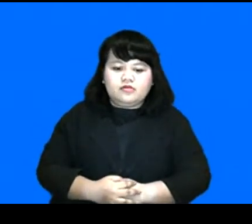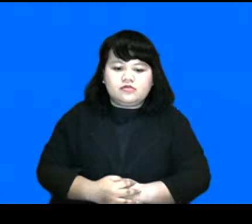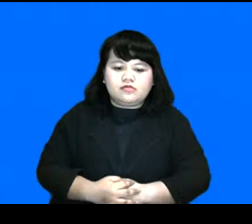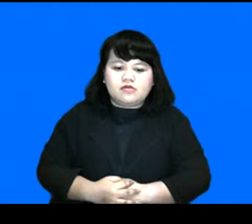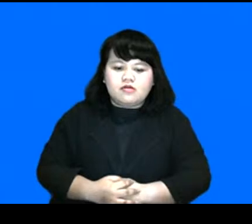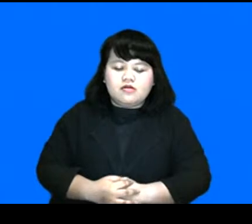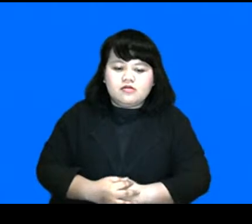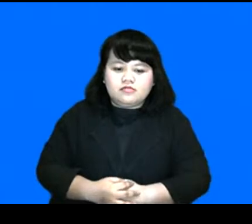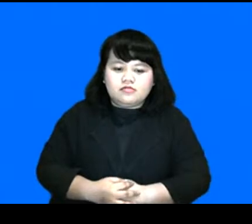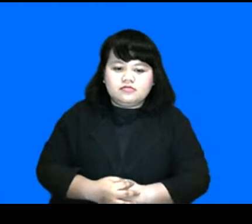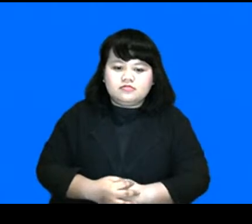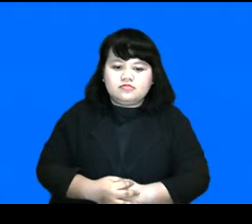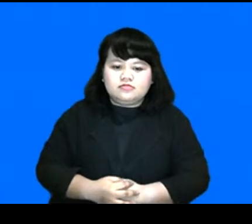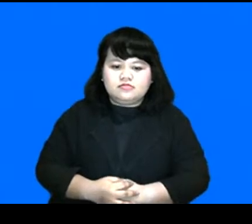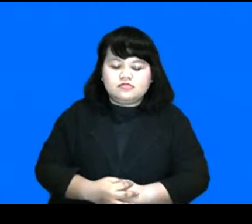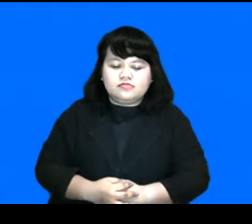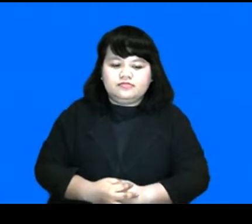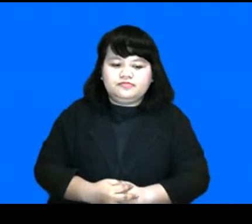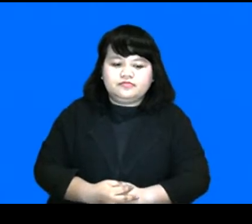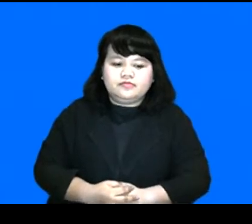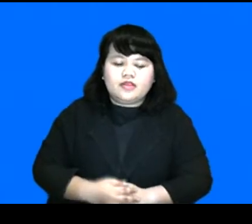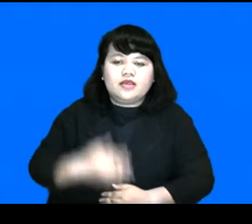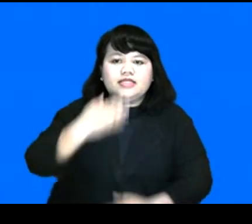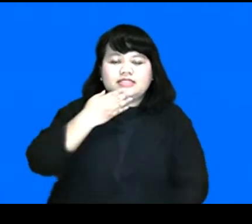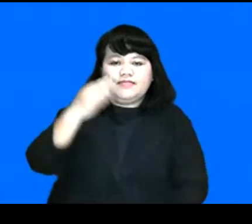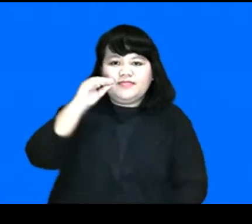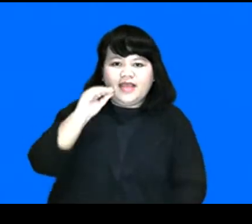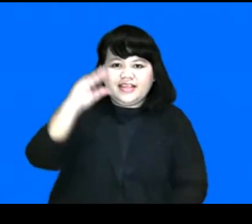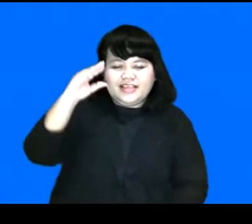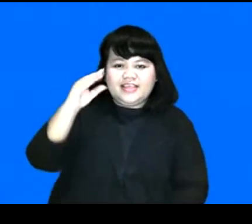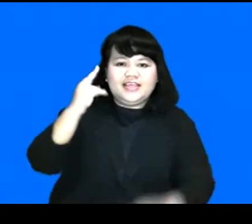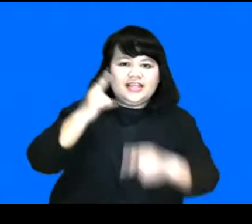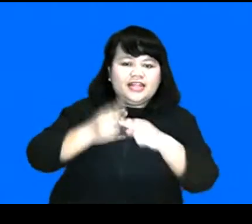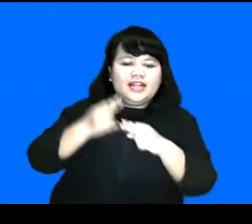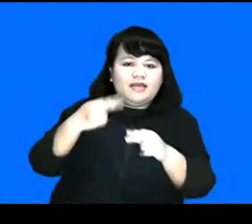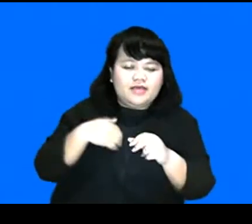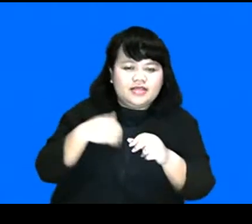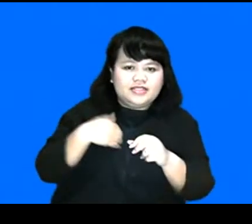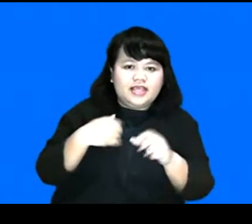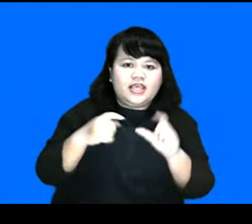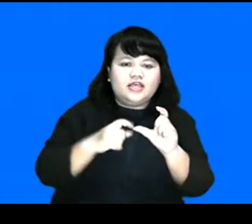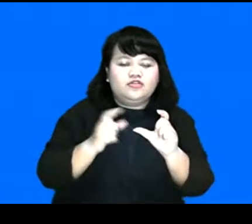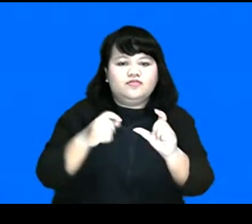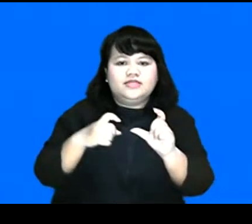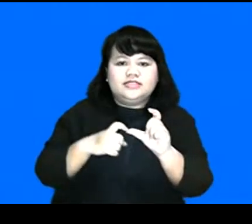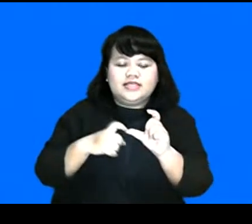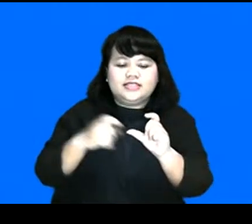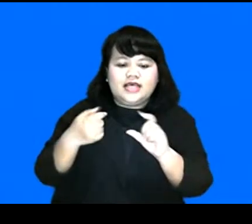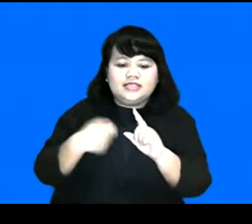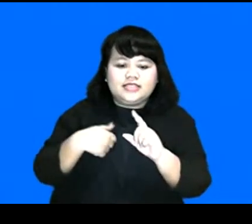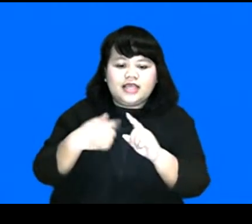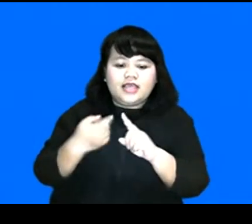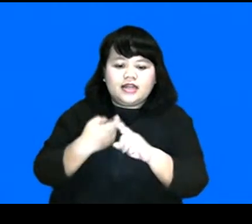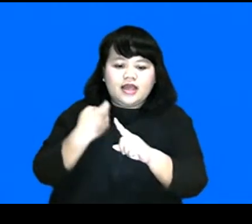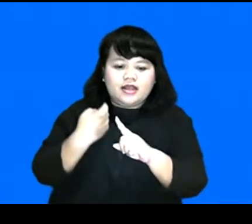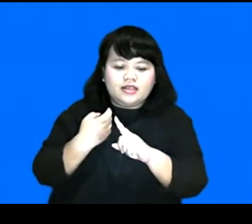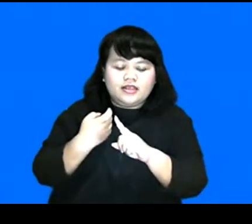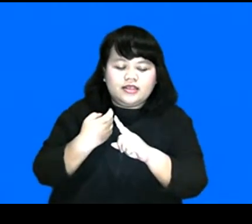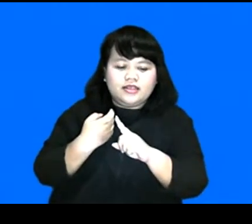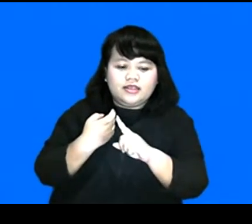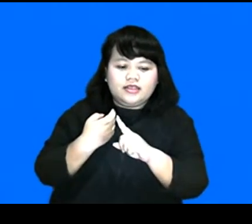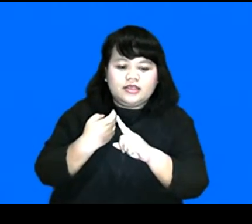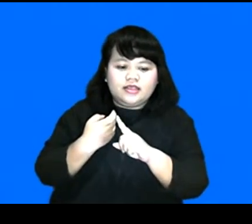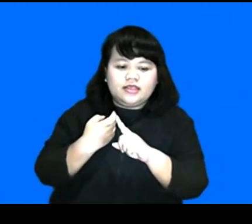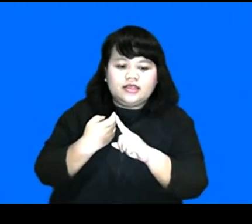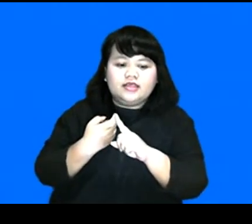Good morning, everyone. I'm Sudhir Shrestha from South Asia Alliance for Poverty Eradication. We work in